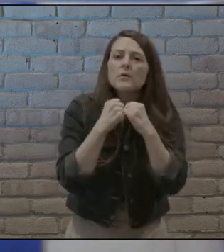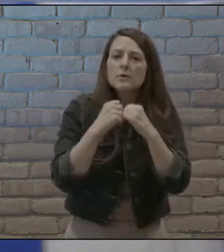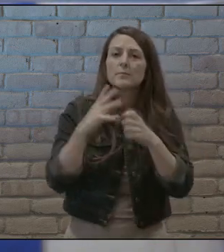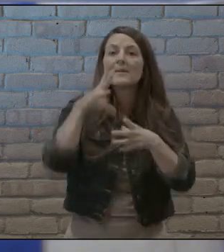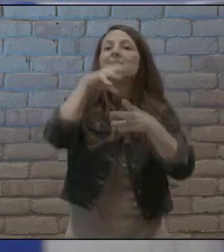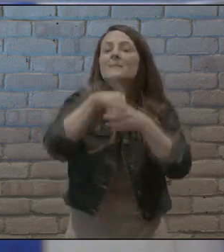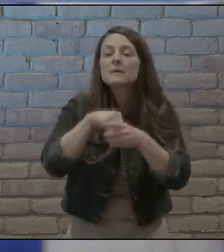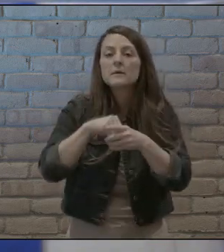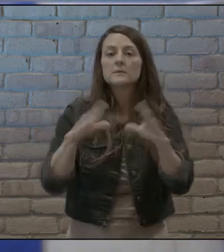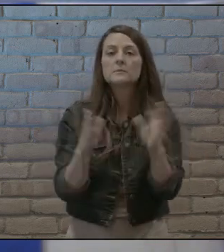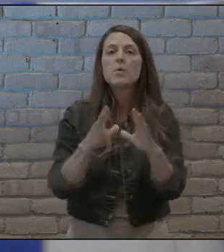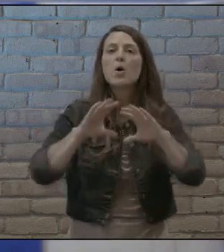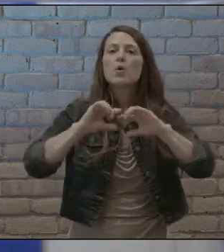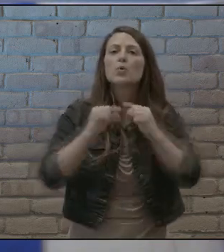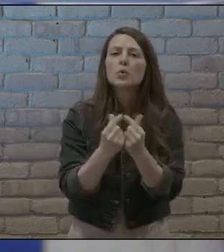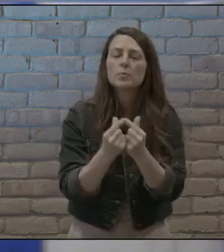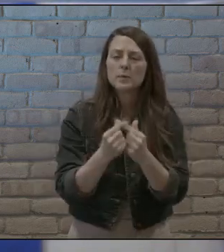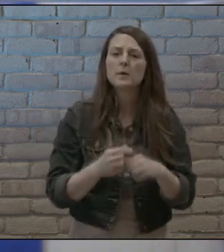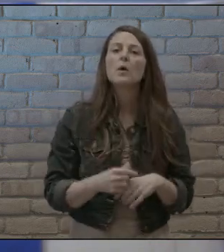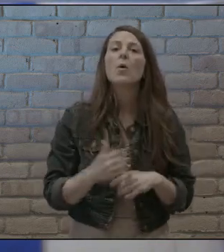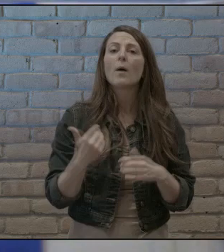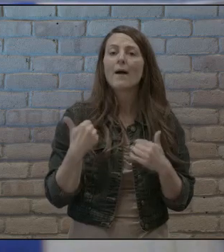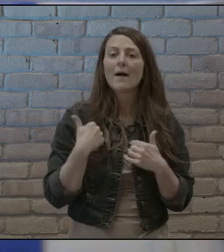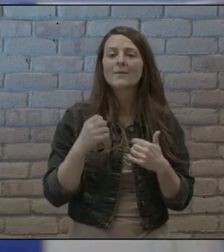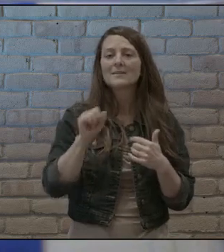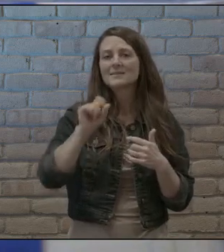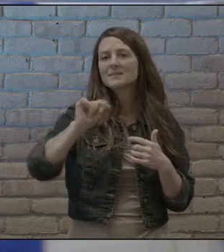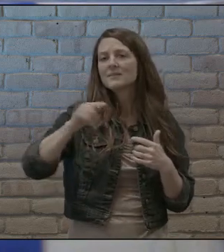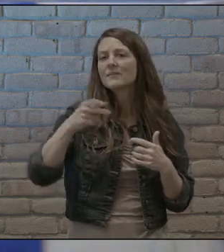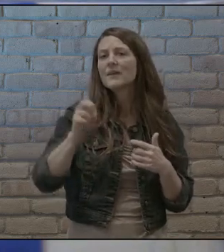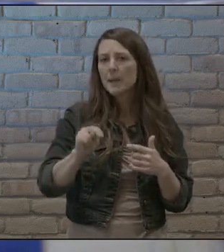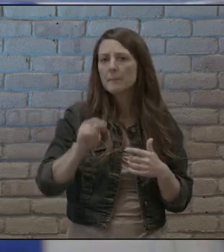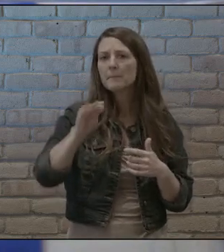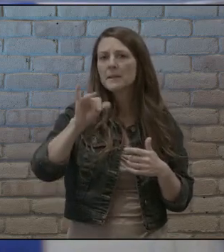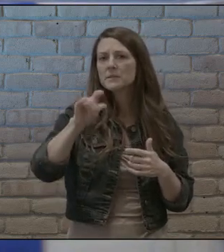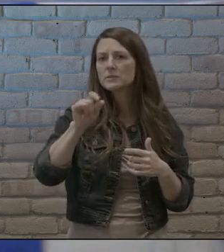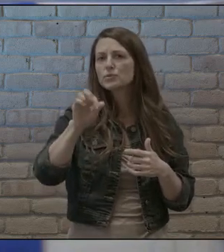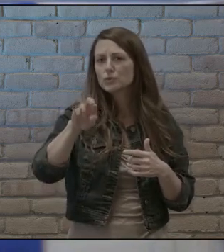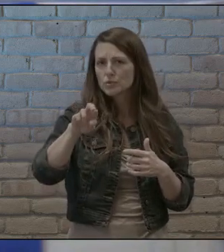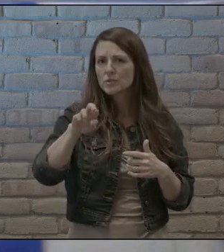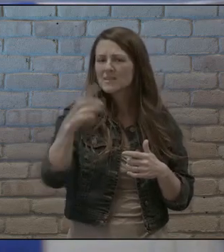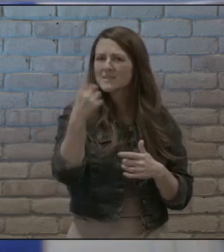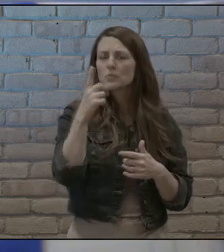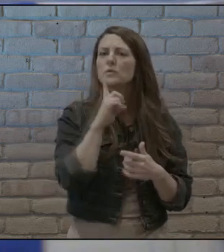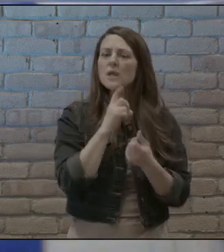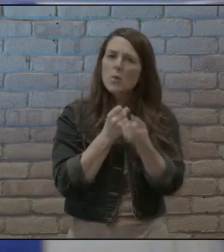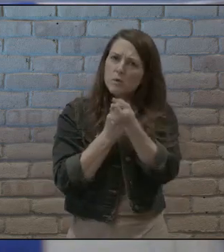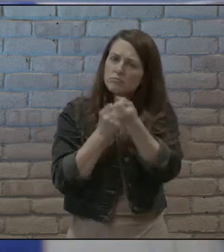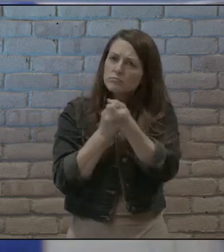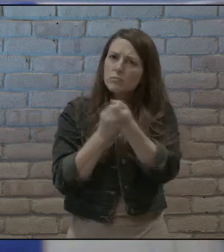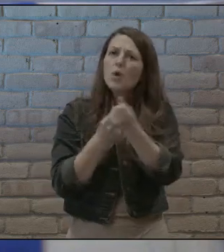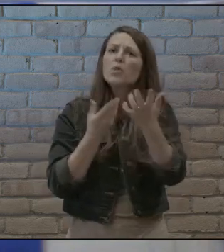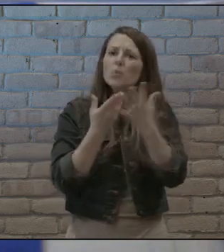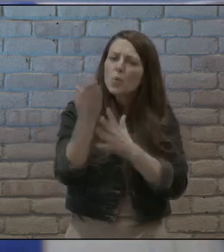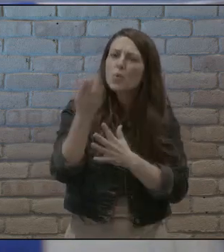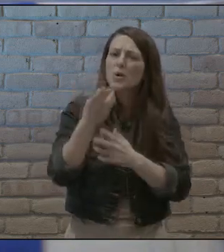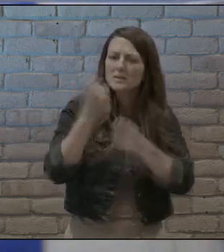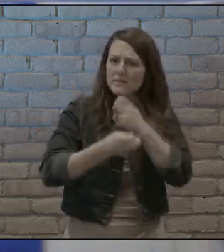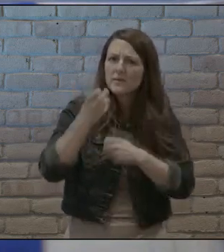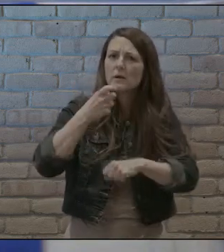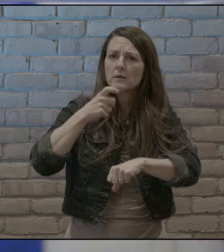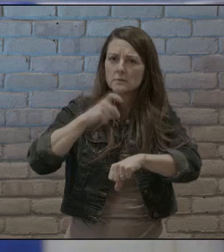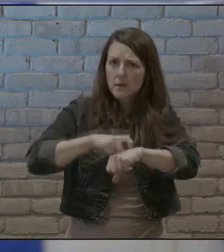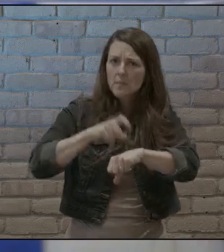having a Stephen minister, someone that can walk with you through a hard time. Because that's how we get